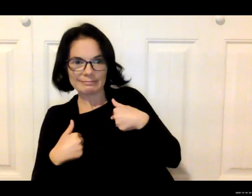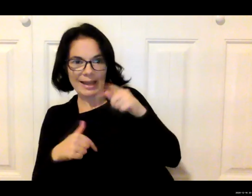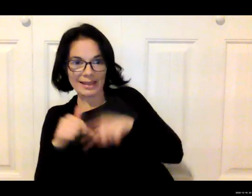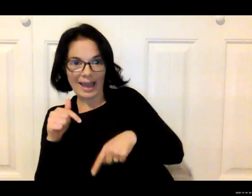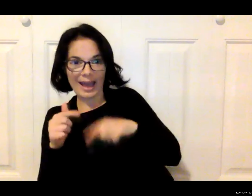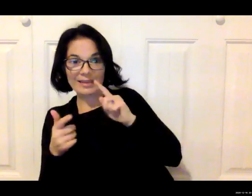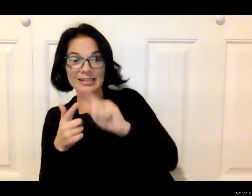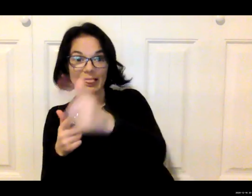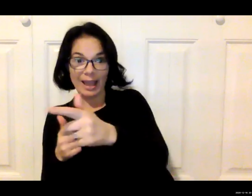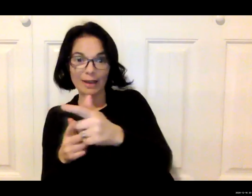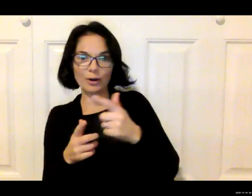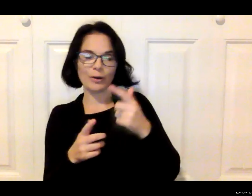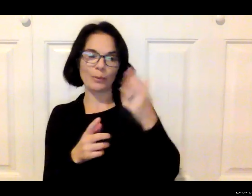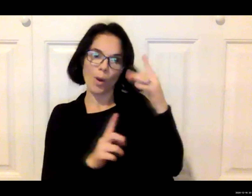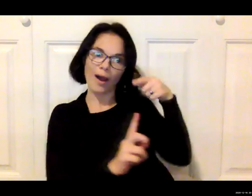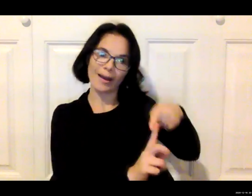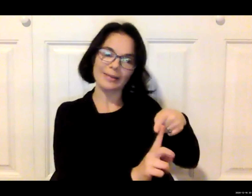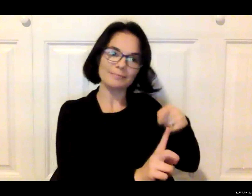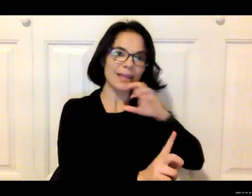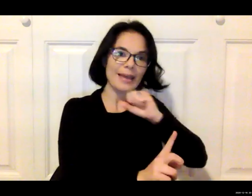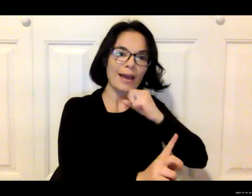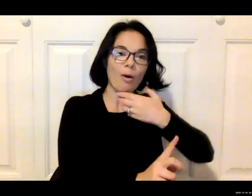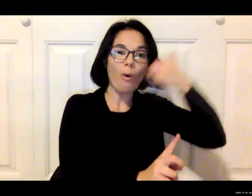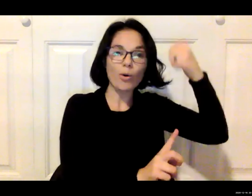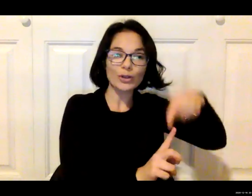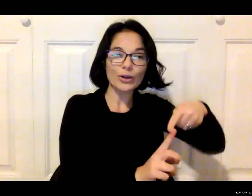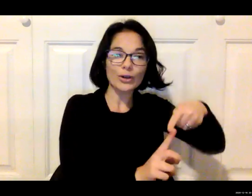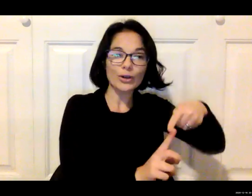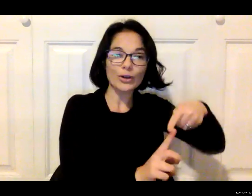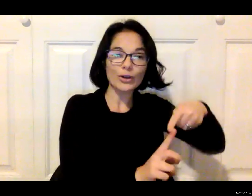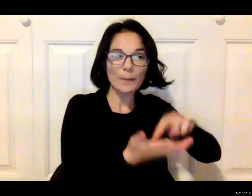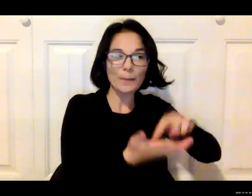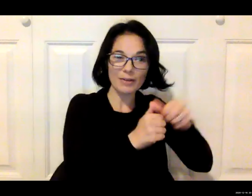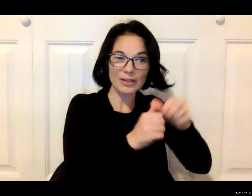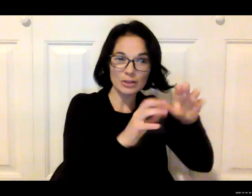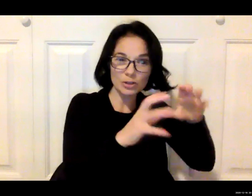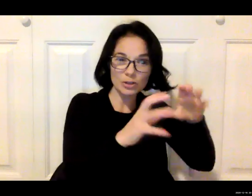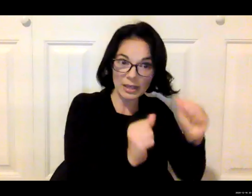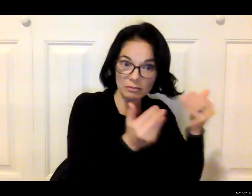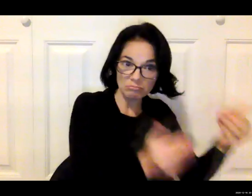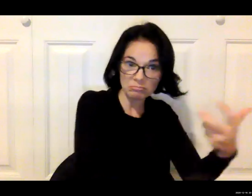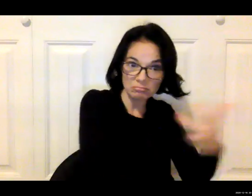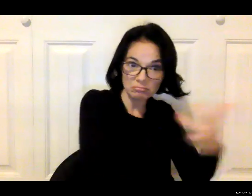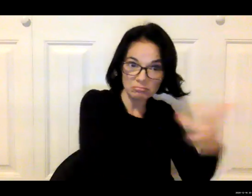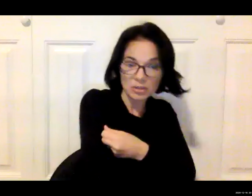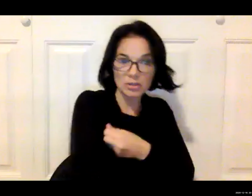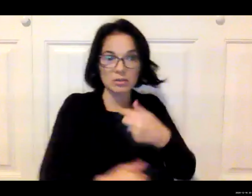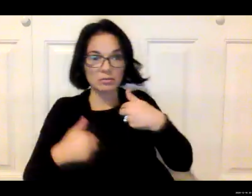in the higher risk category due to their age, I'm assuming. Would it be okay to go out and not worry so